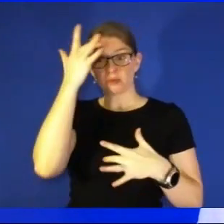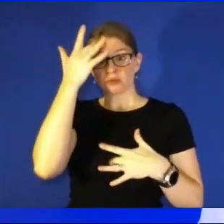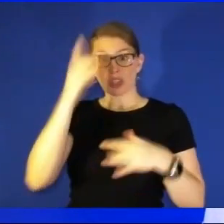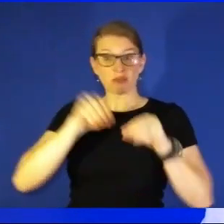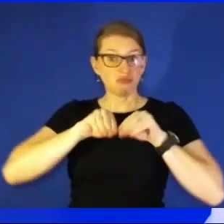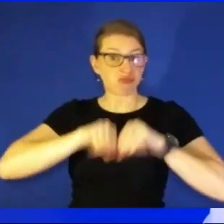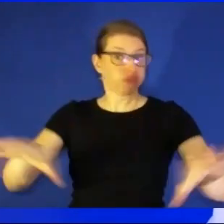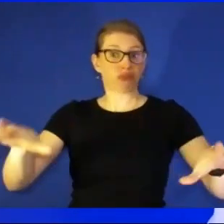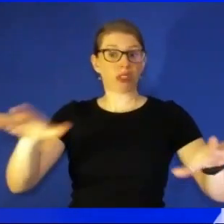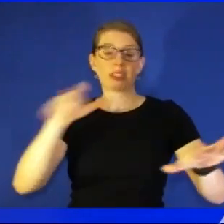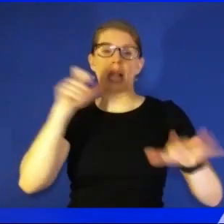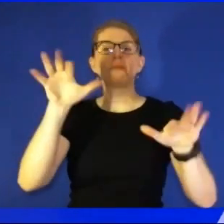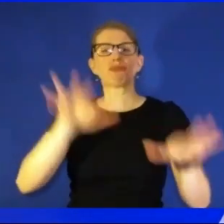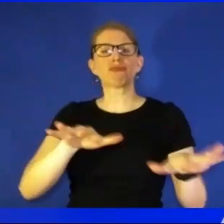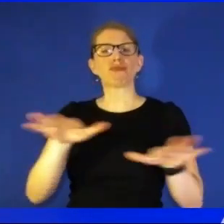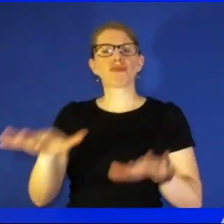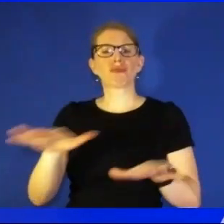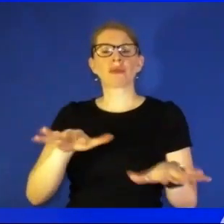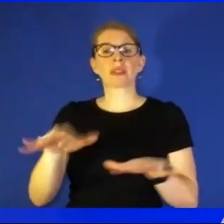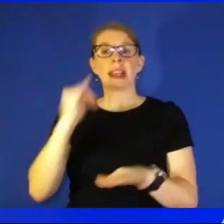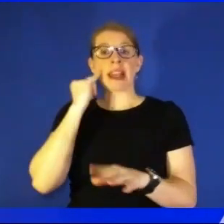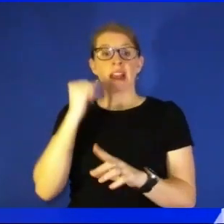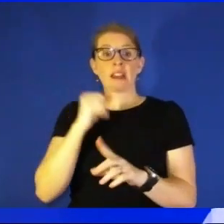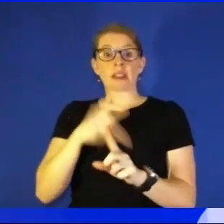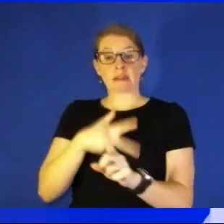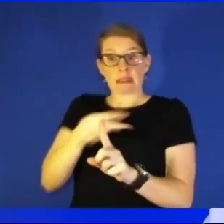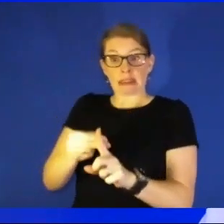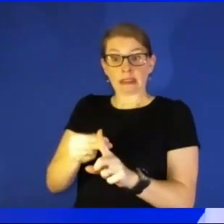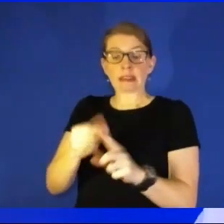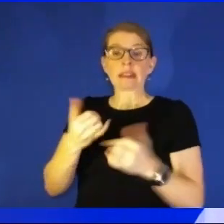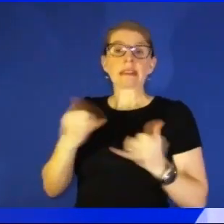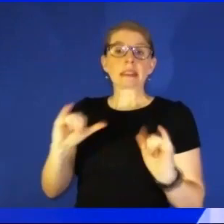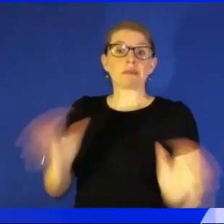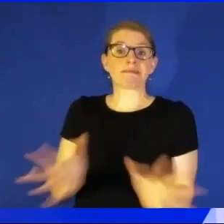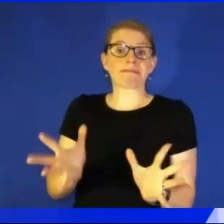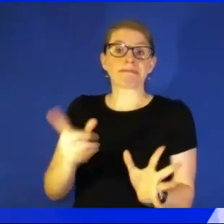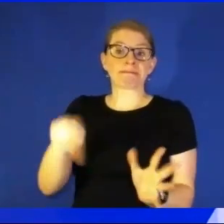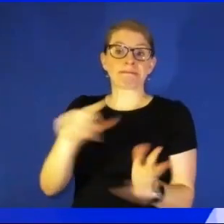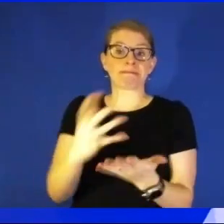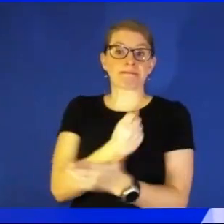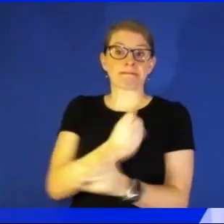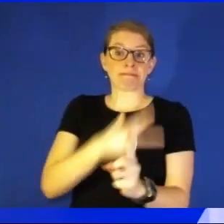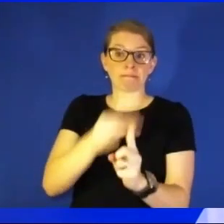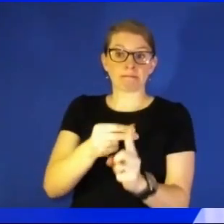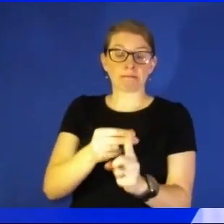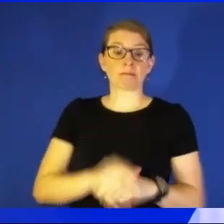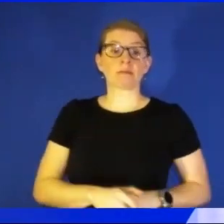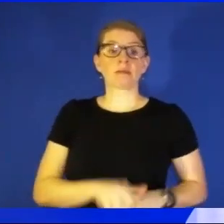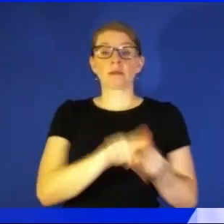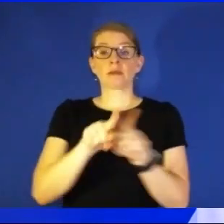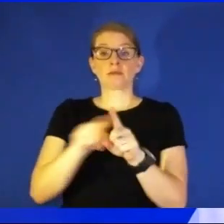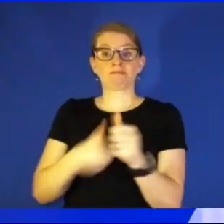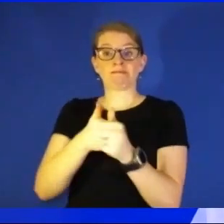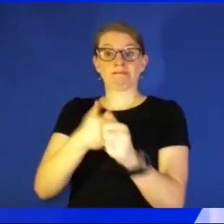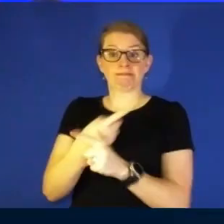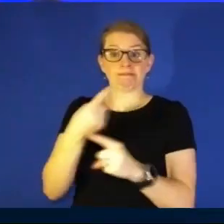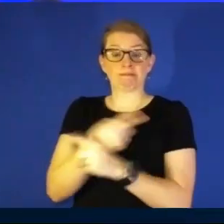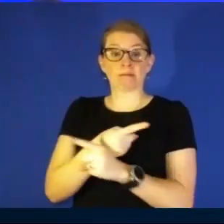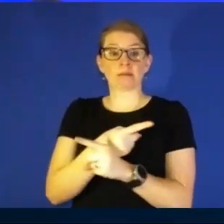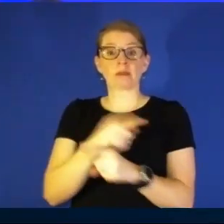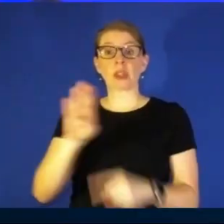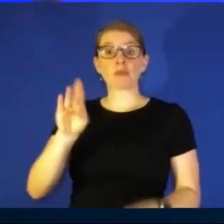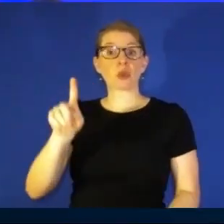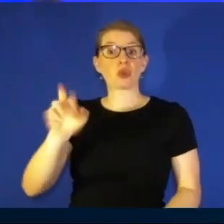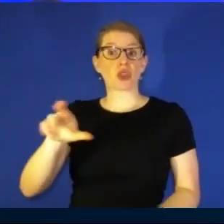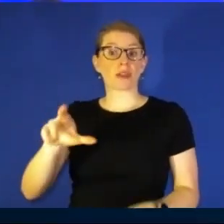you haven't been vaccinated, we would still encourage you to go get vaccinated. And more importantly, get up to date, and if you need that booster, get that boost. And